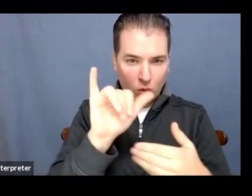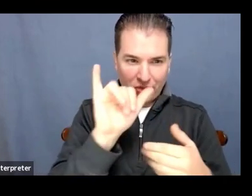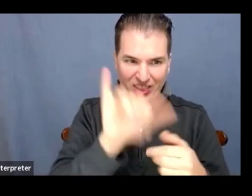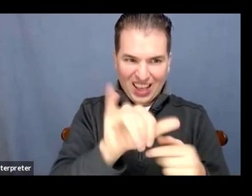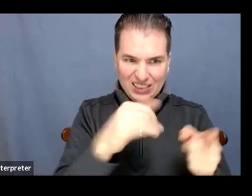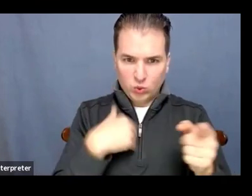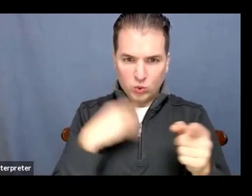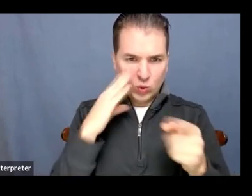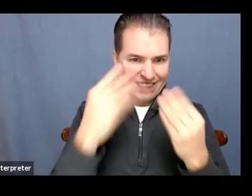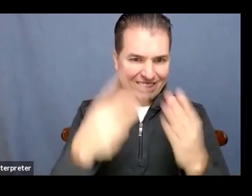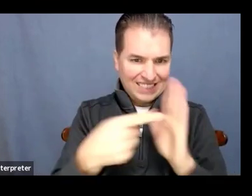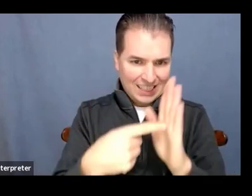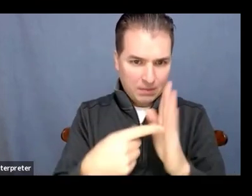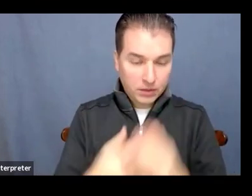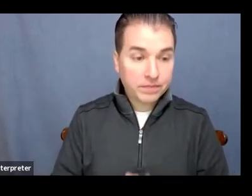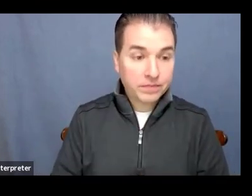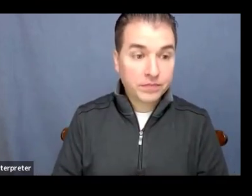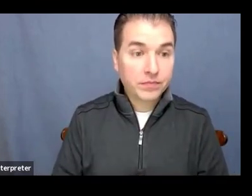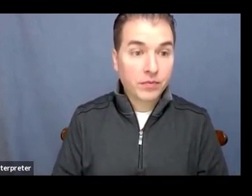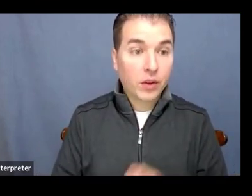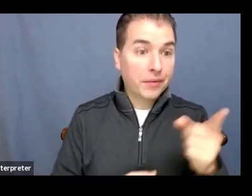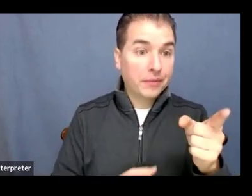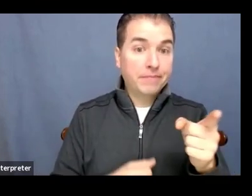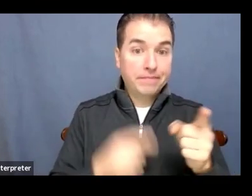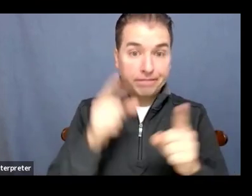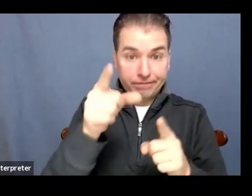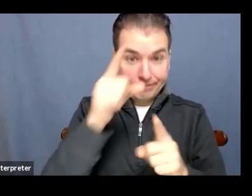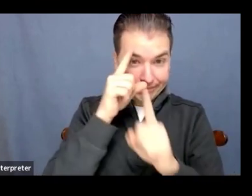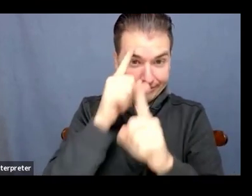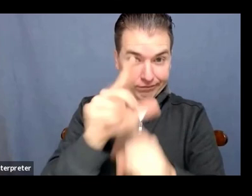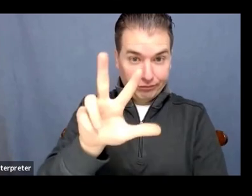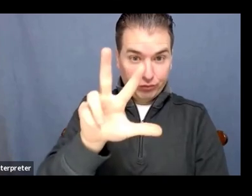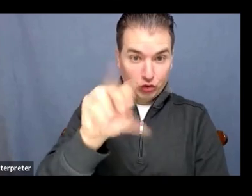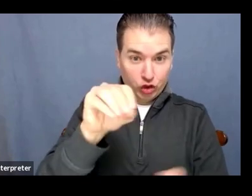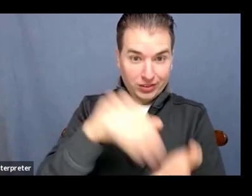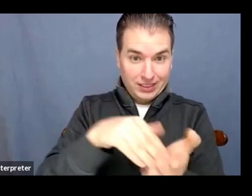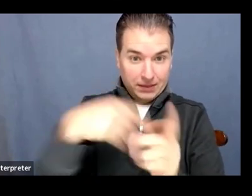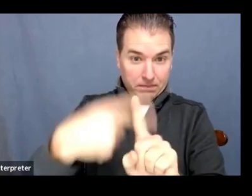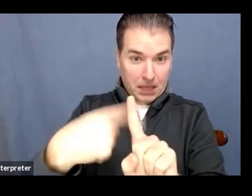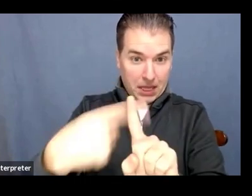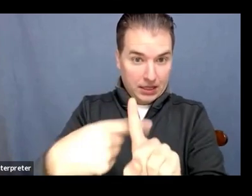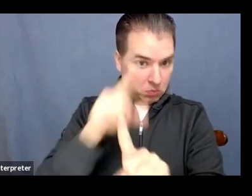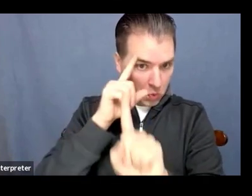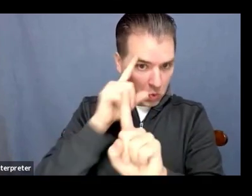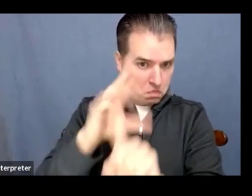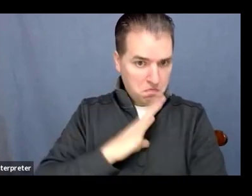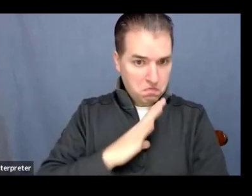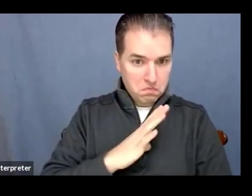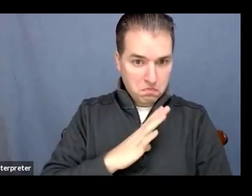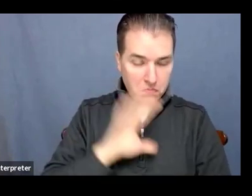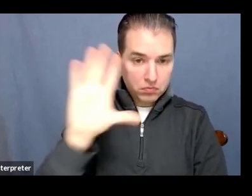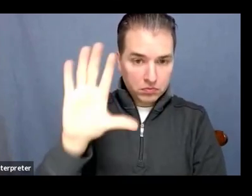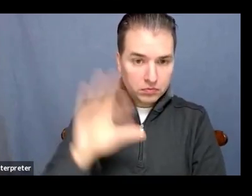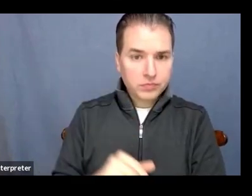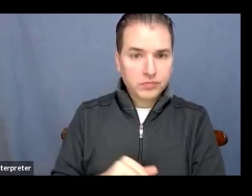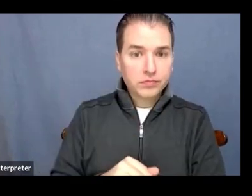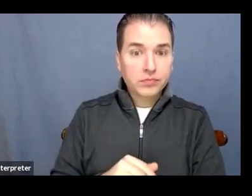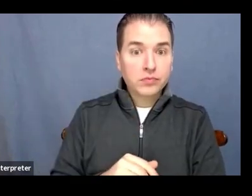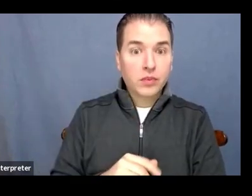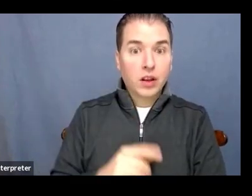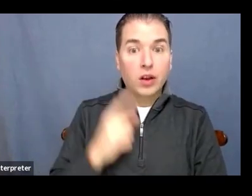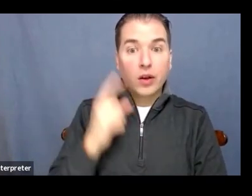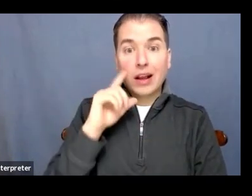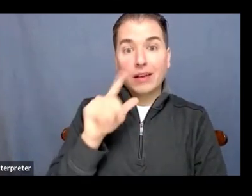Right. So as I said, my goal is $30,000 a month. The question is, how many customers do I